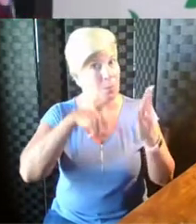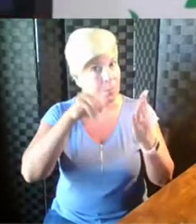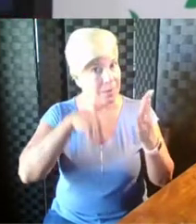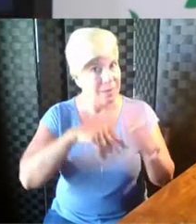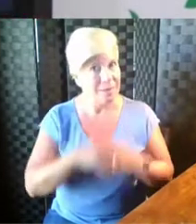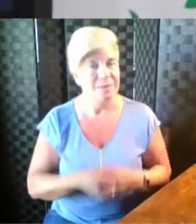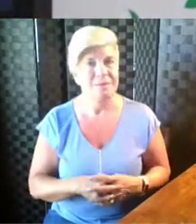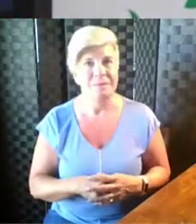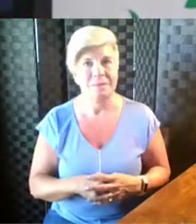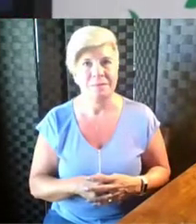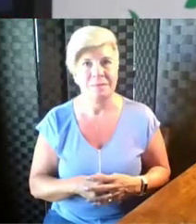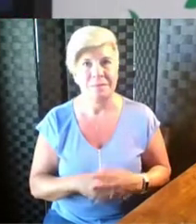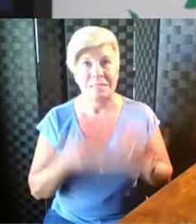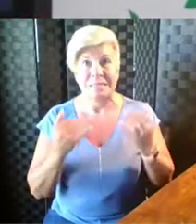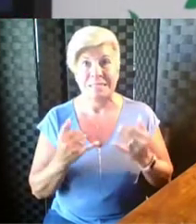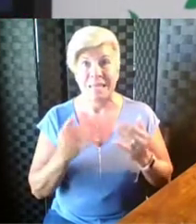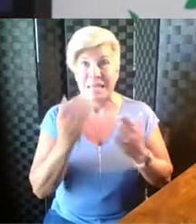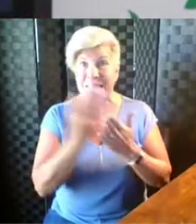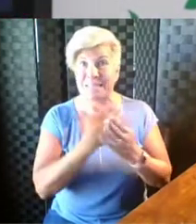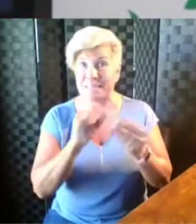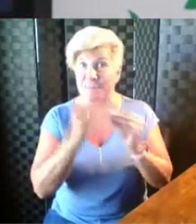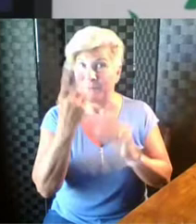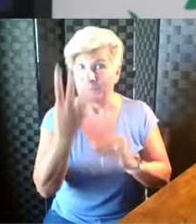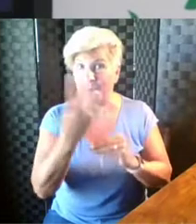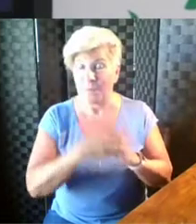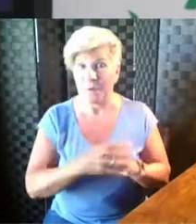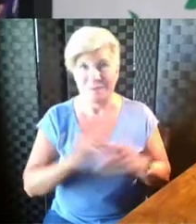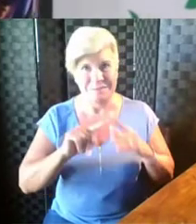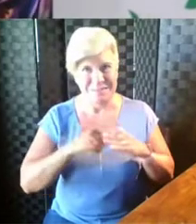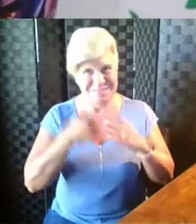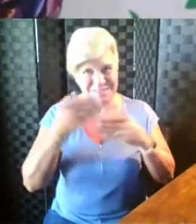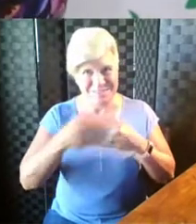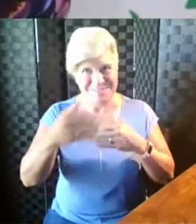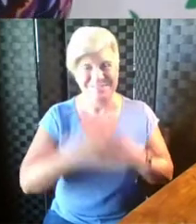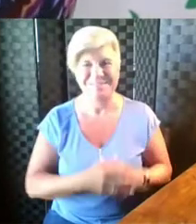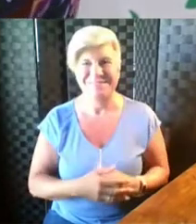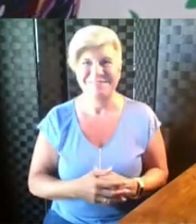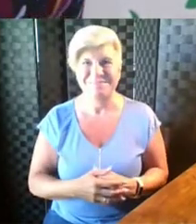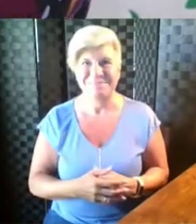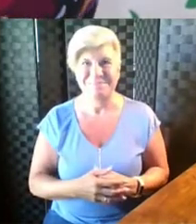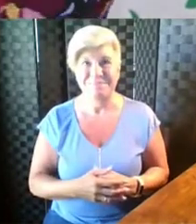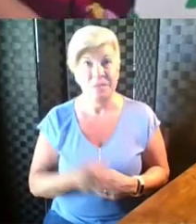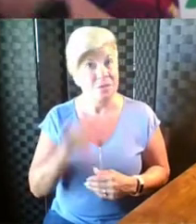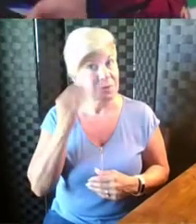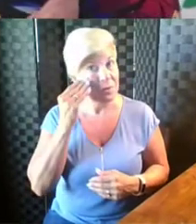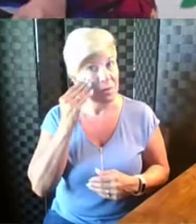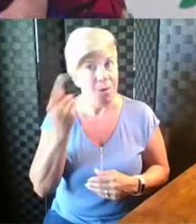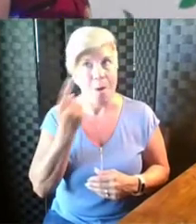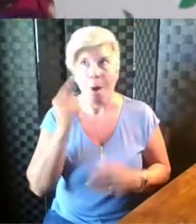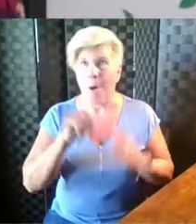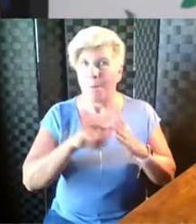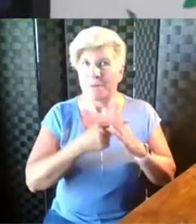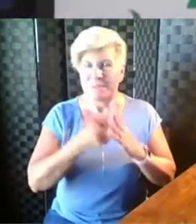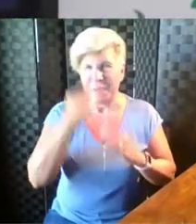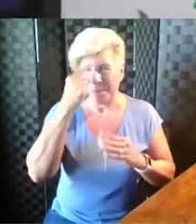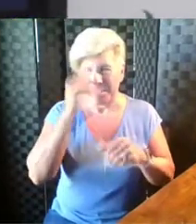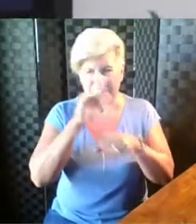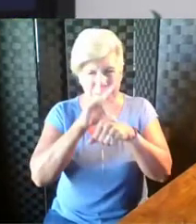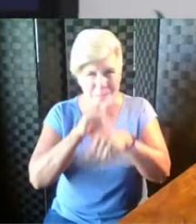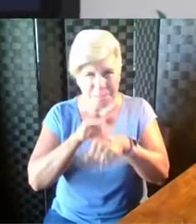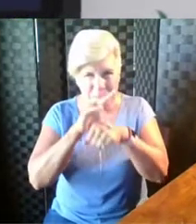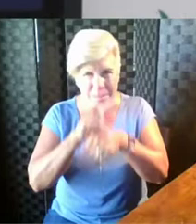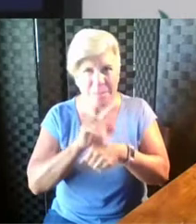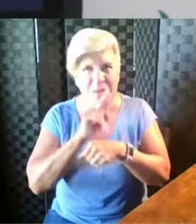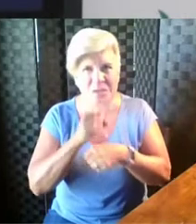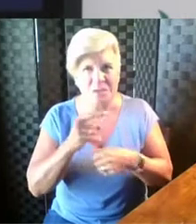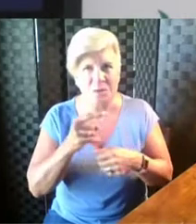reading. We are on lesson number 4, so let's get started. As you know, we always start with our mindset. We make